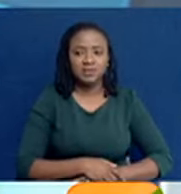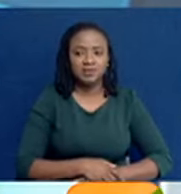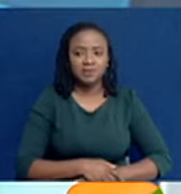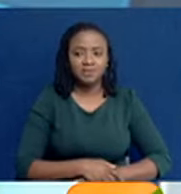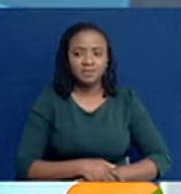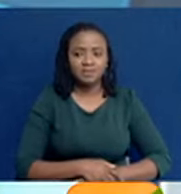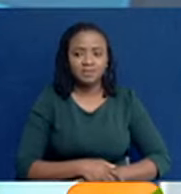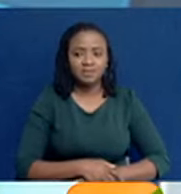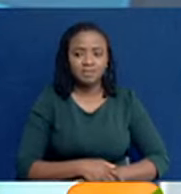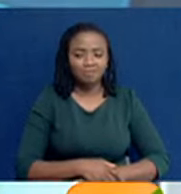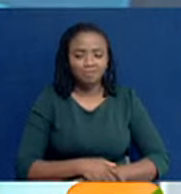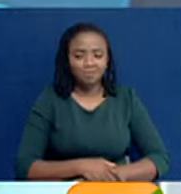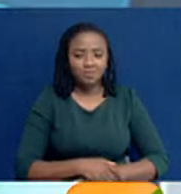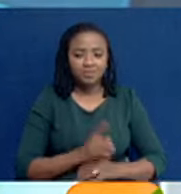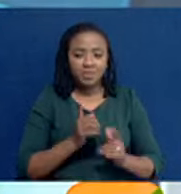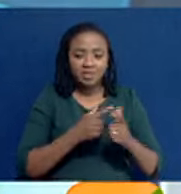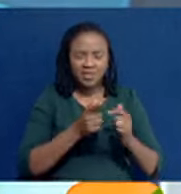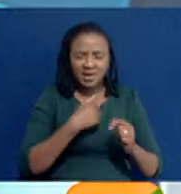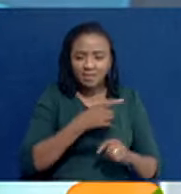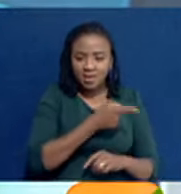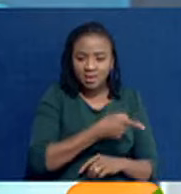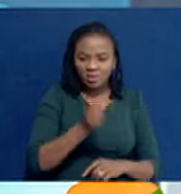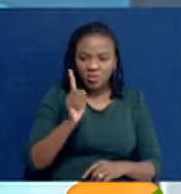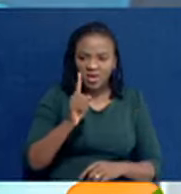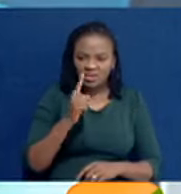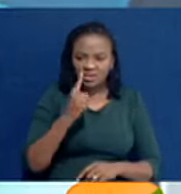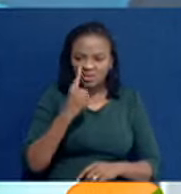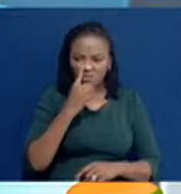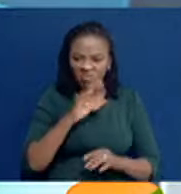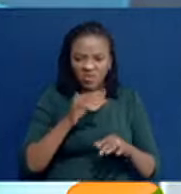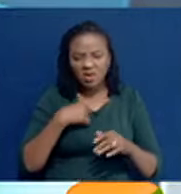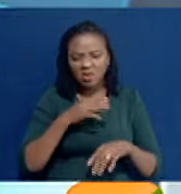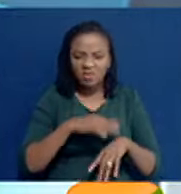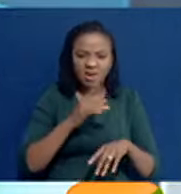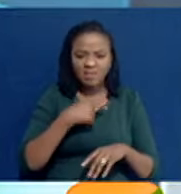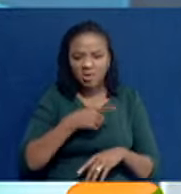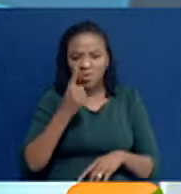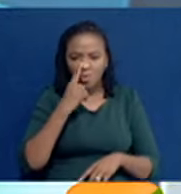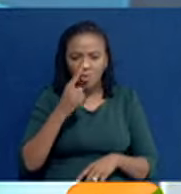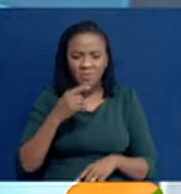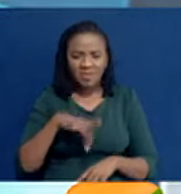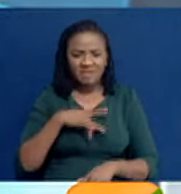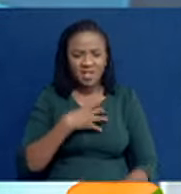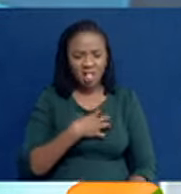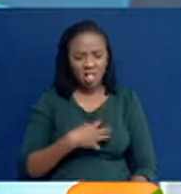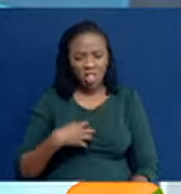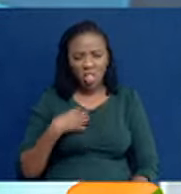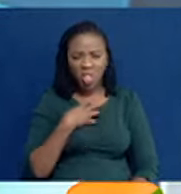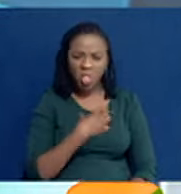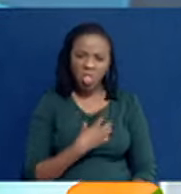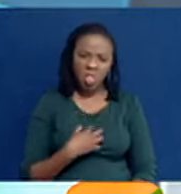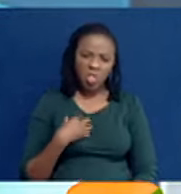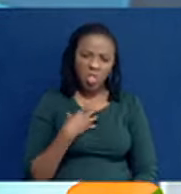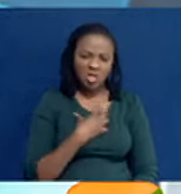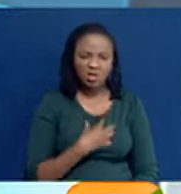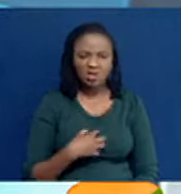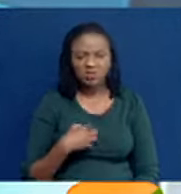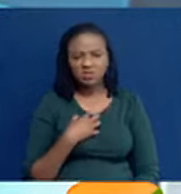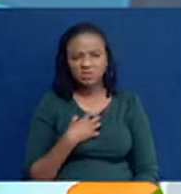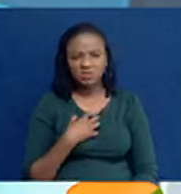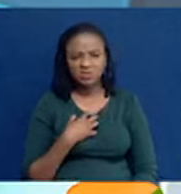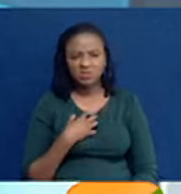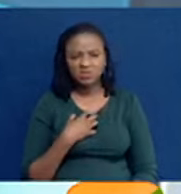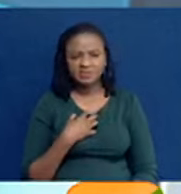And on my way home, I started feeling nausea. And